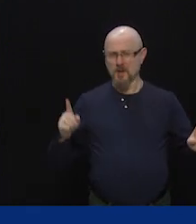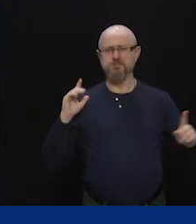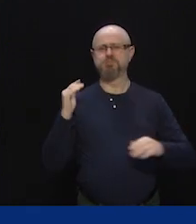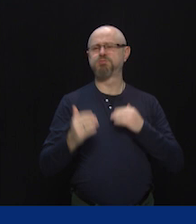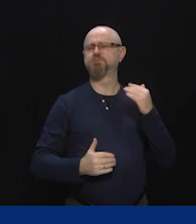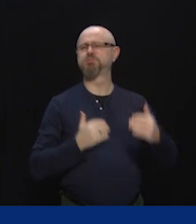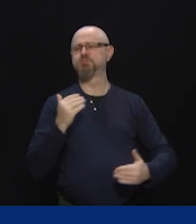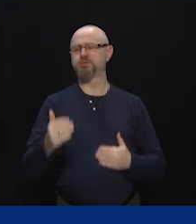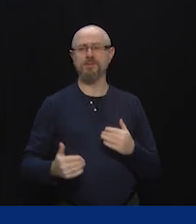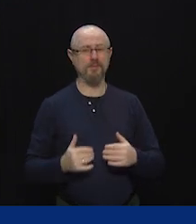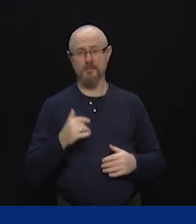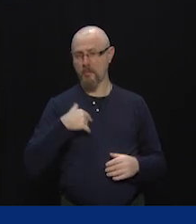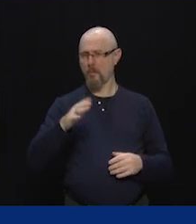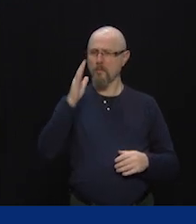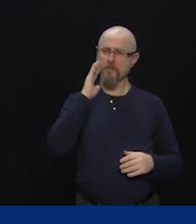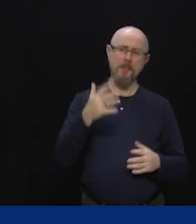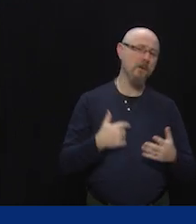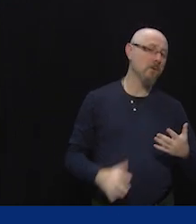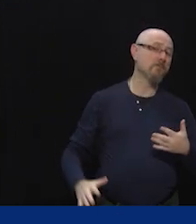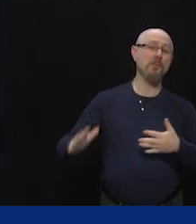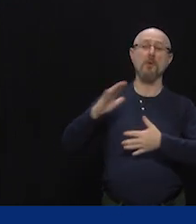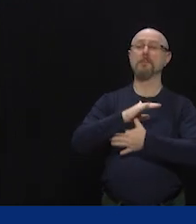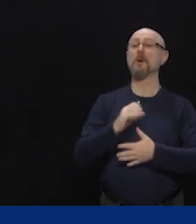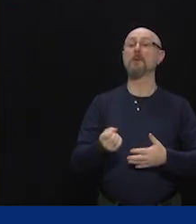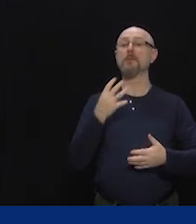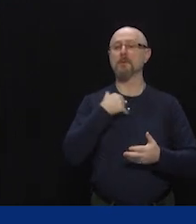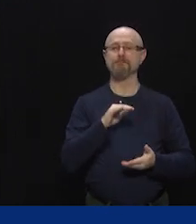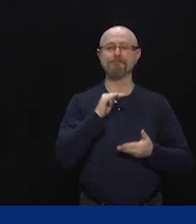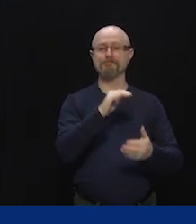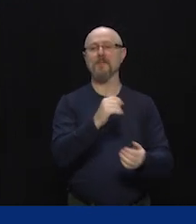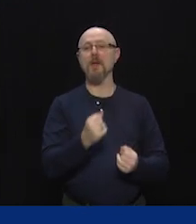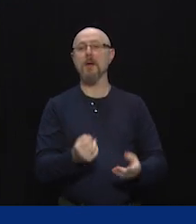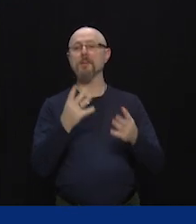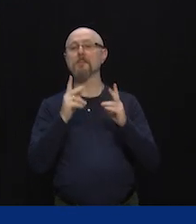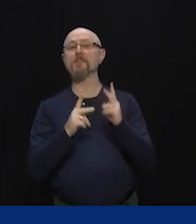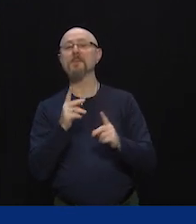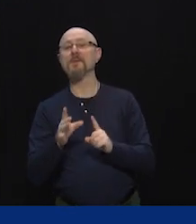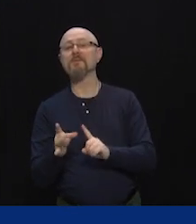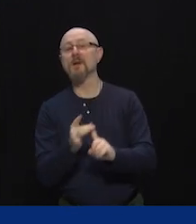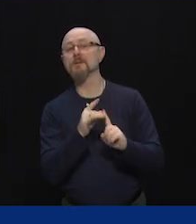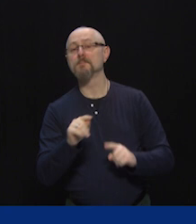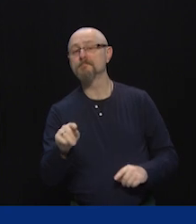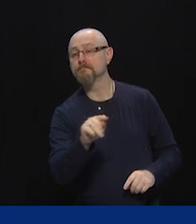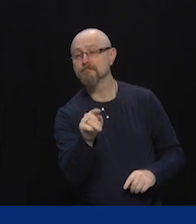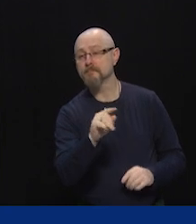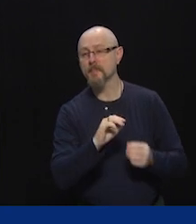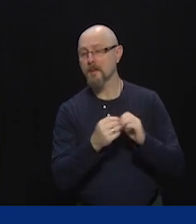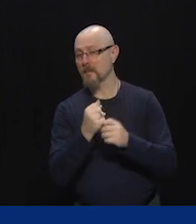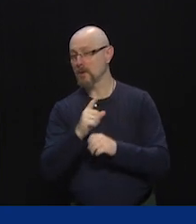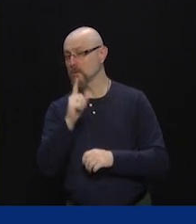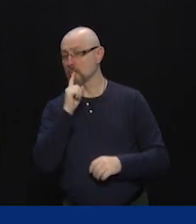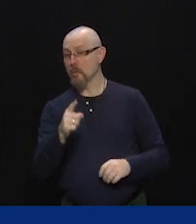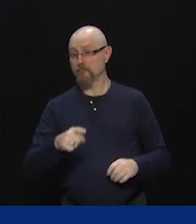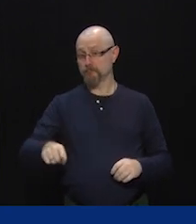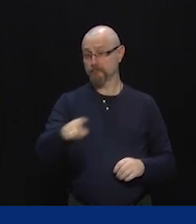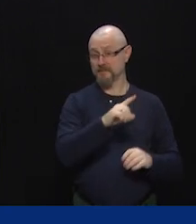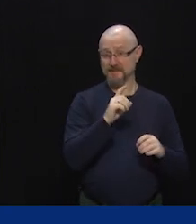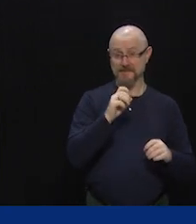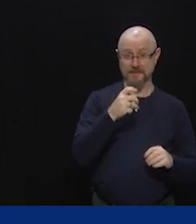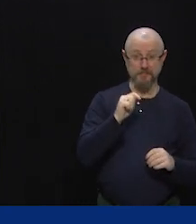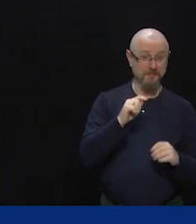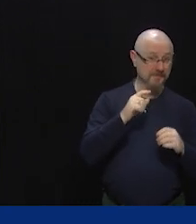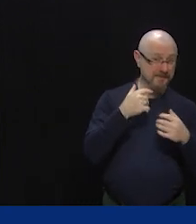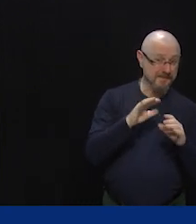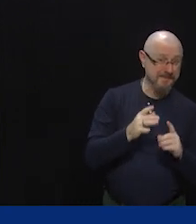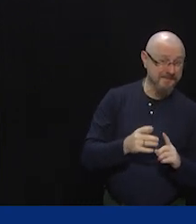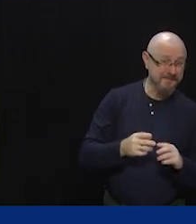on case rate by district so that we make sure that the kits get to the districts that are seeing the highest level of